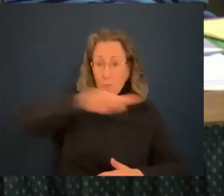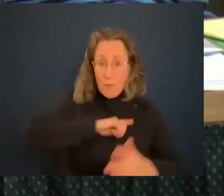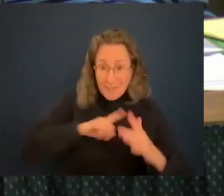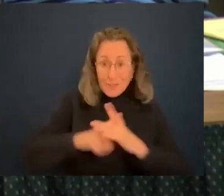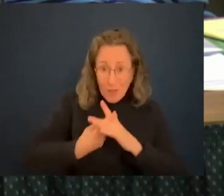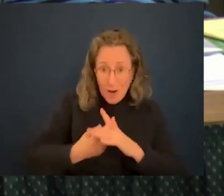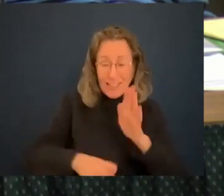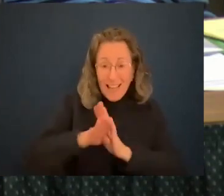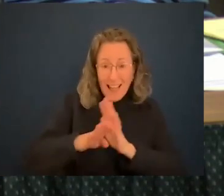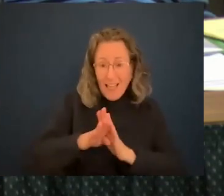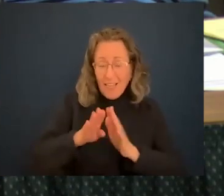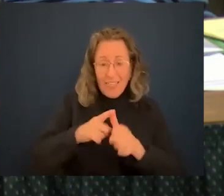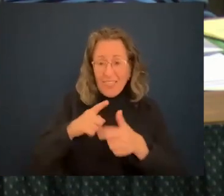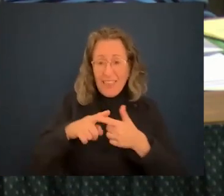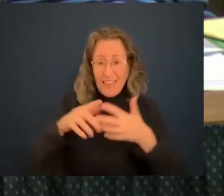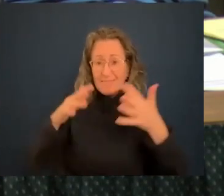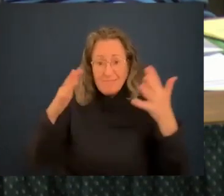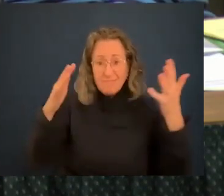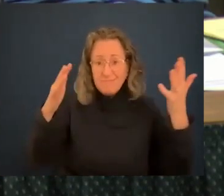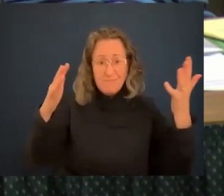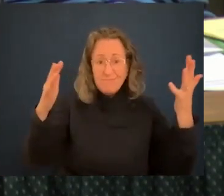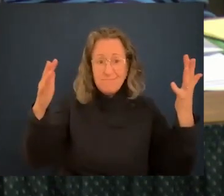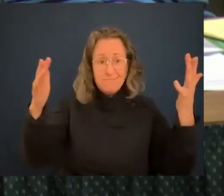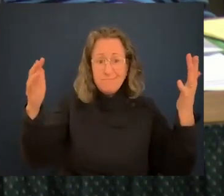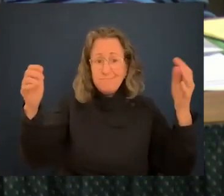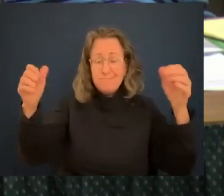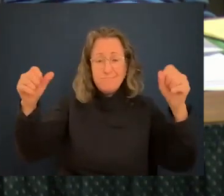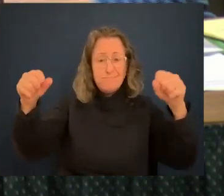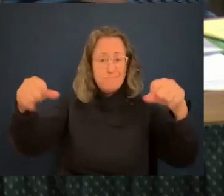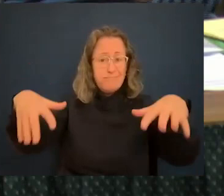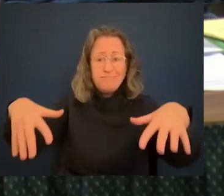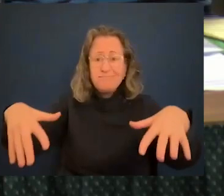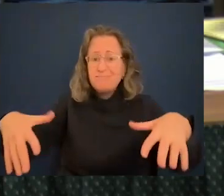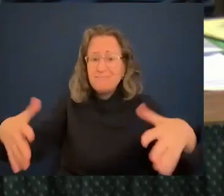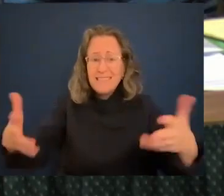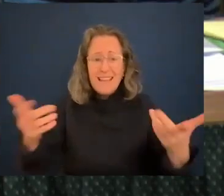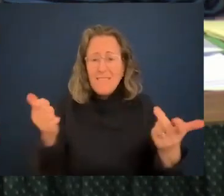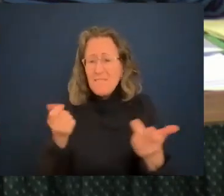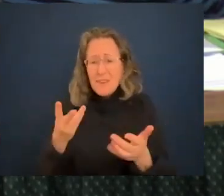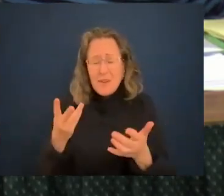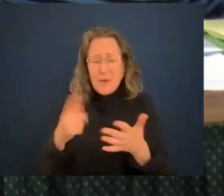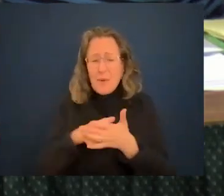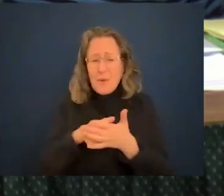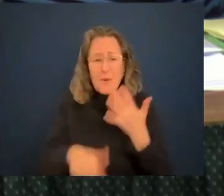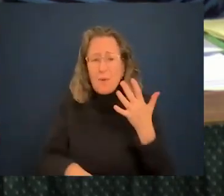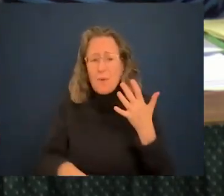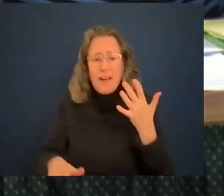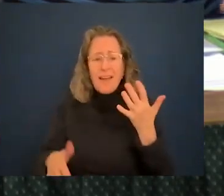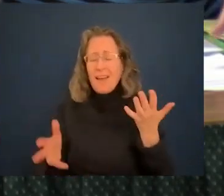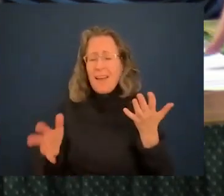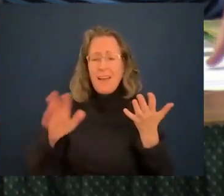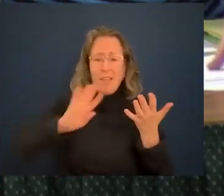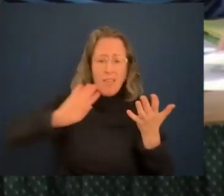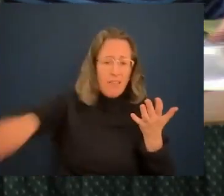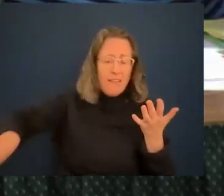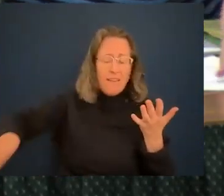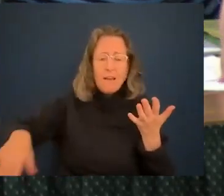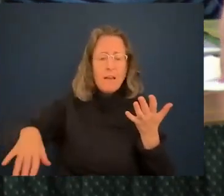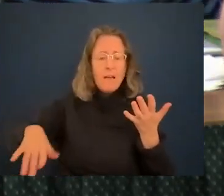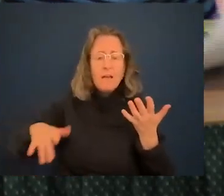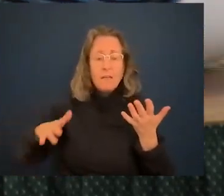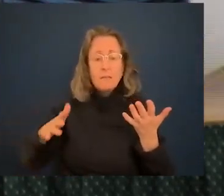and then we just kind of ignored a few a few that are so in my opinion